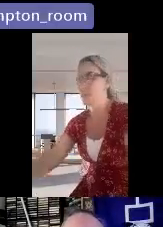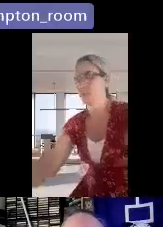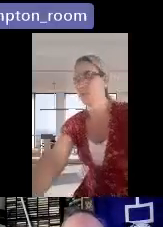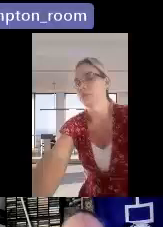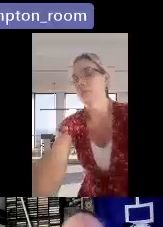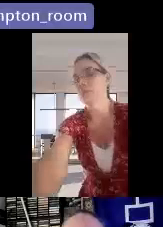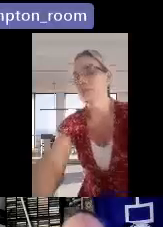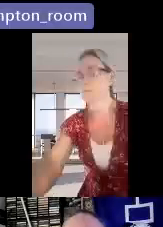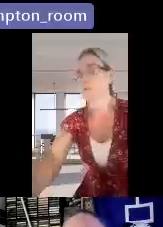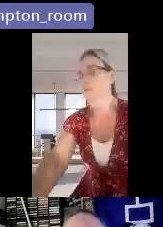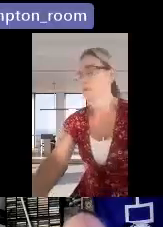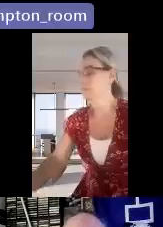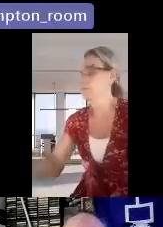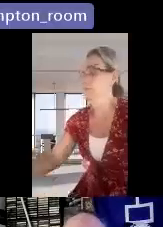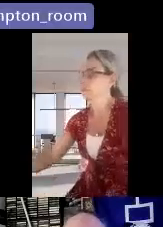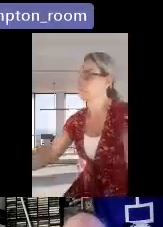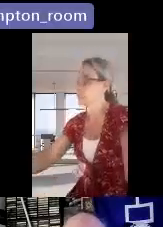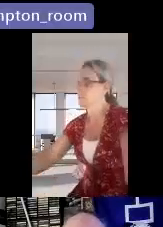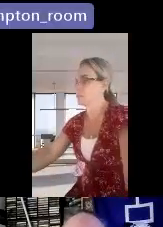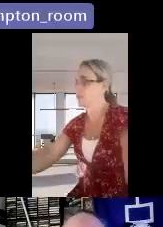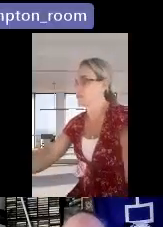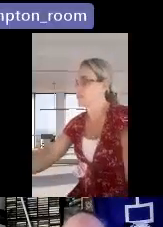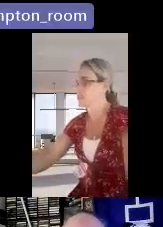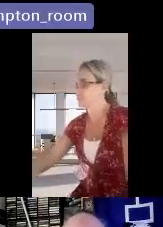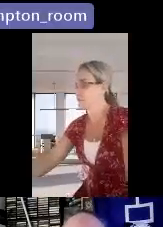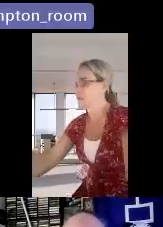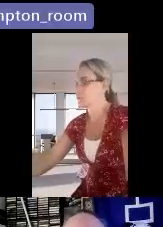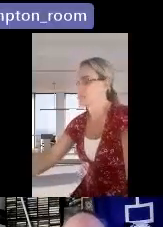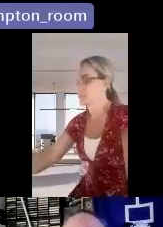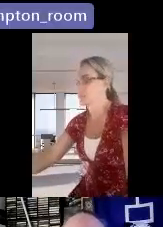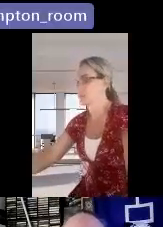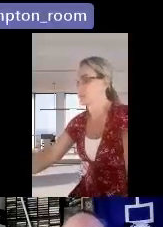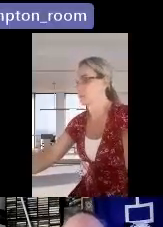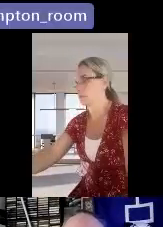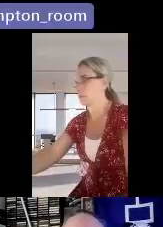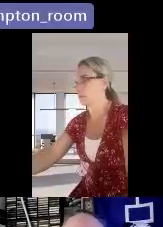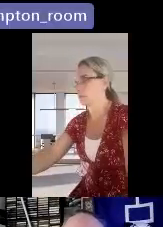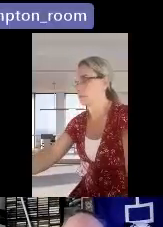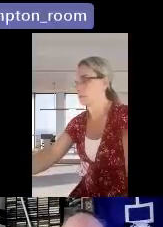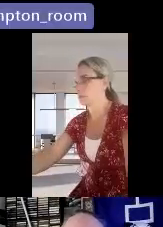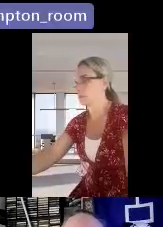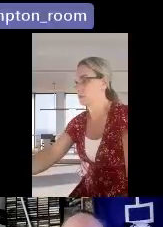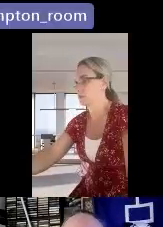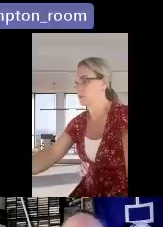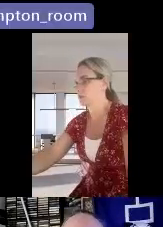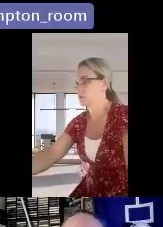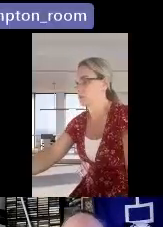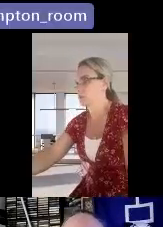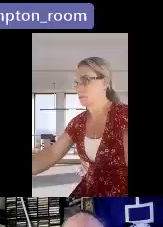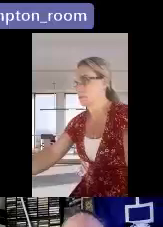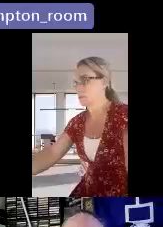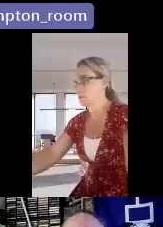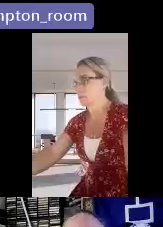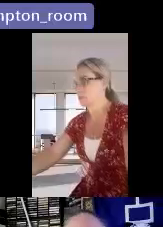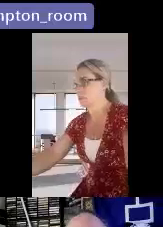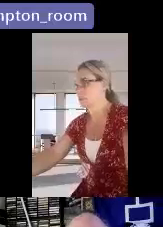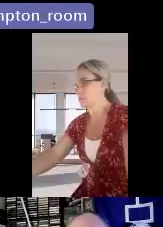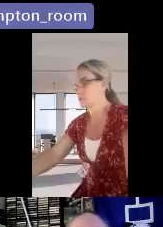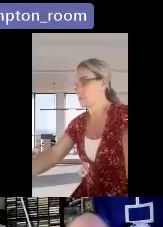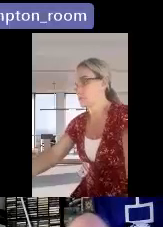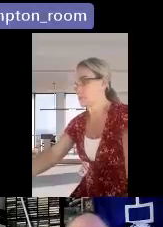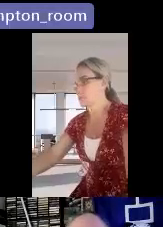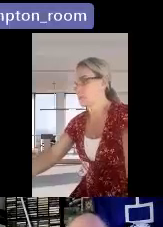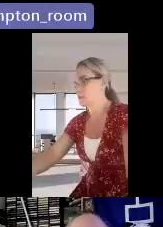the same. We have the 23, 24, 24, 25, and the change. So last meeting, we talked about the core ed operating grants, and